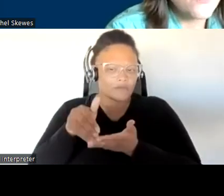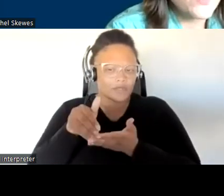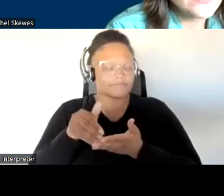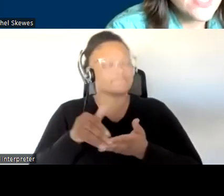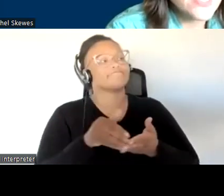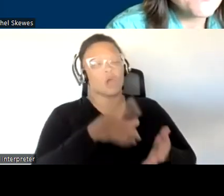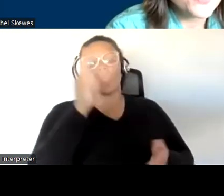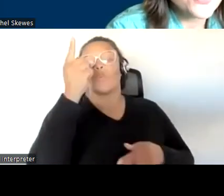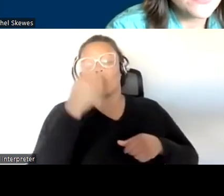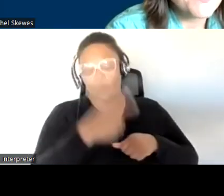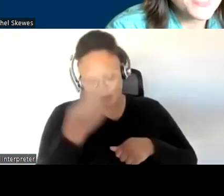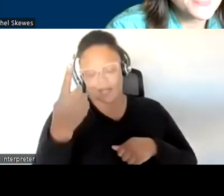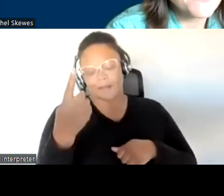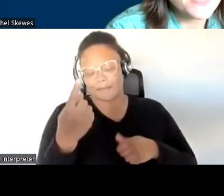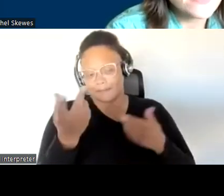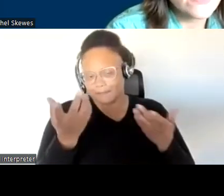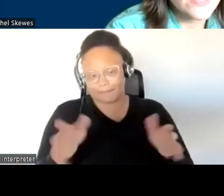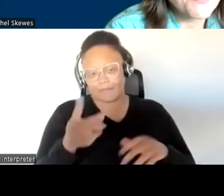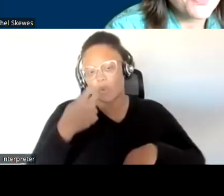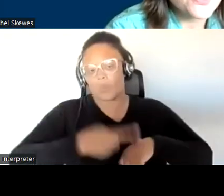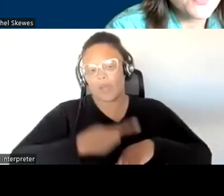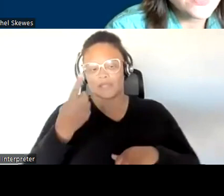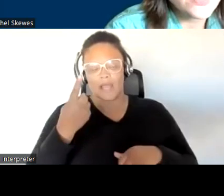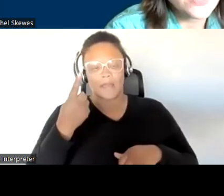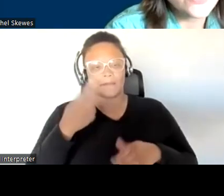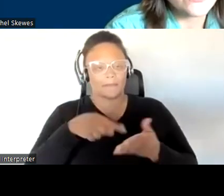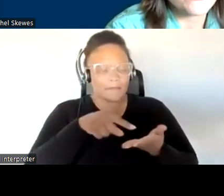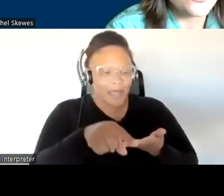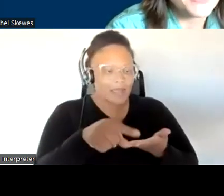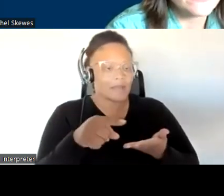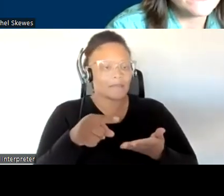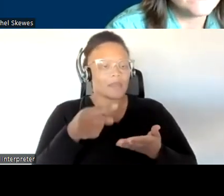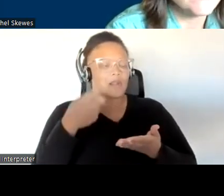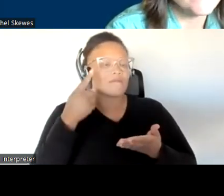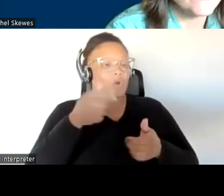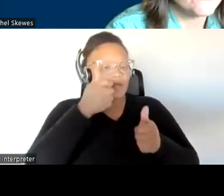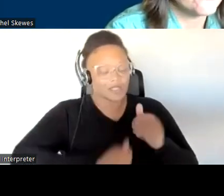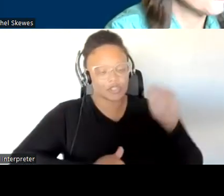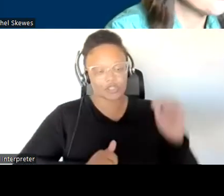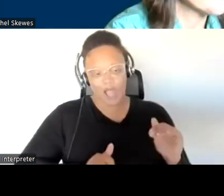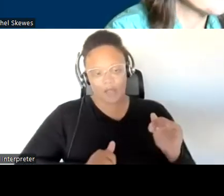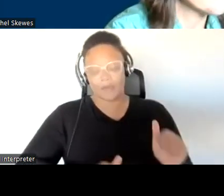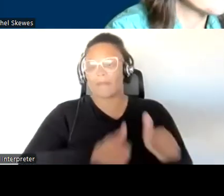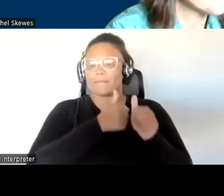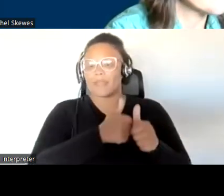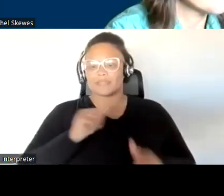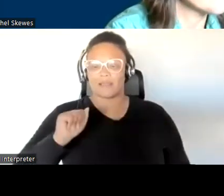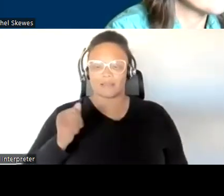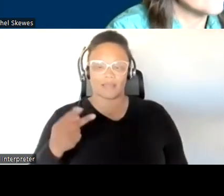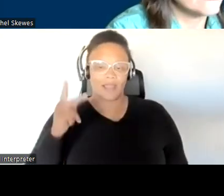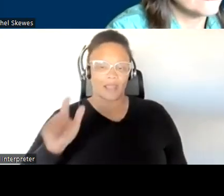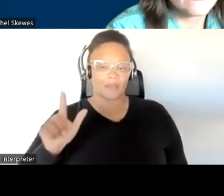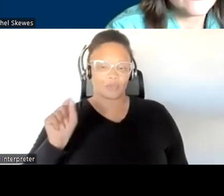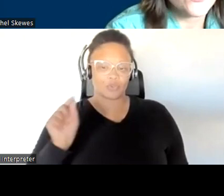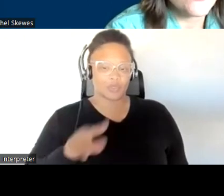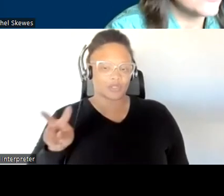one-time per child payment based on April 2022 enrollment. Okay, thank you so very much for your